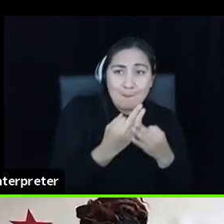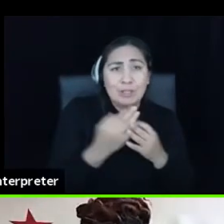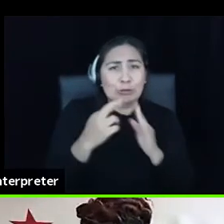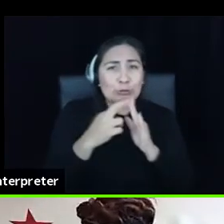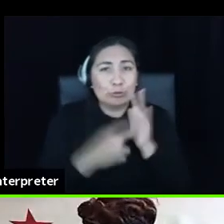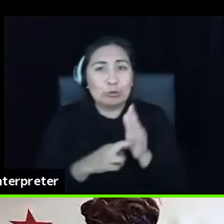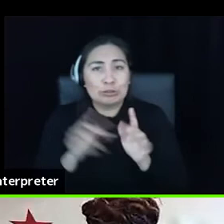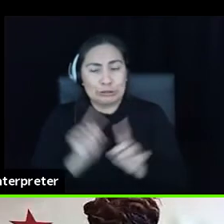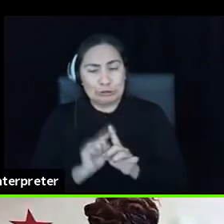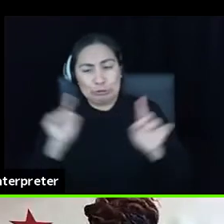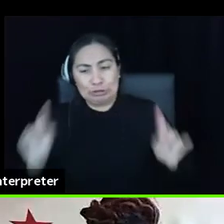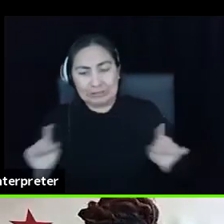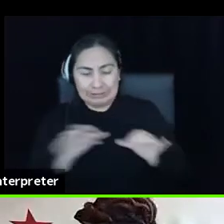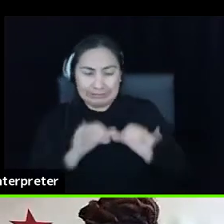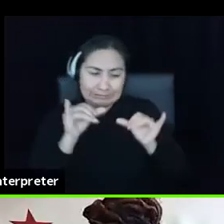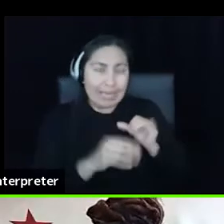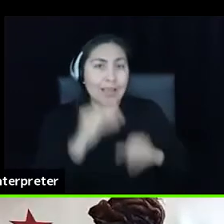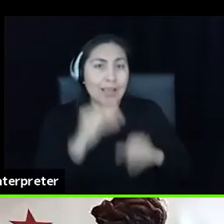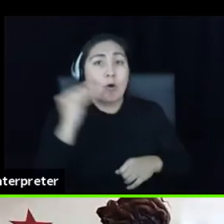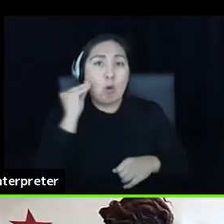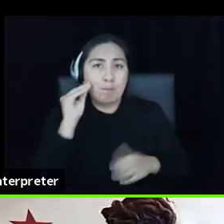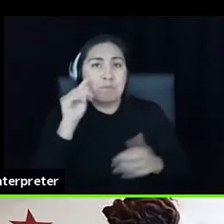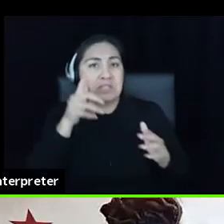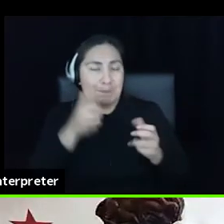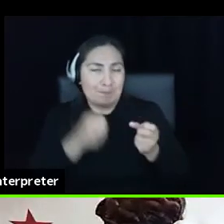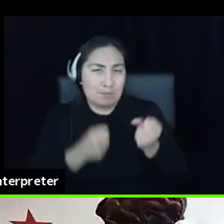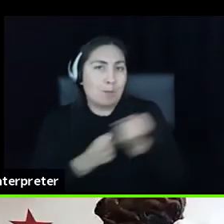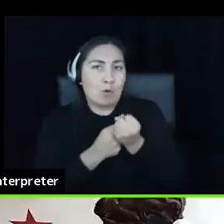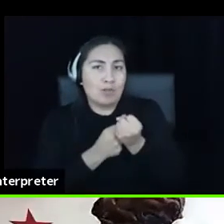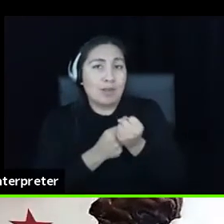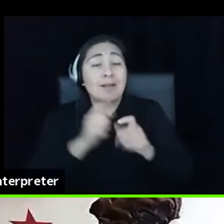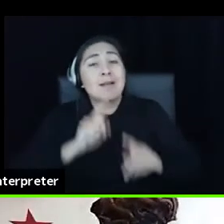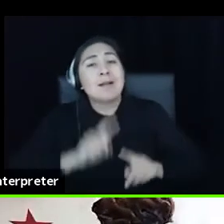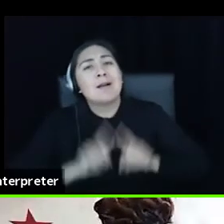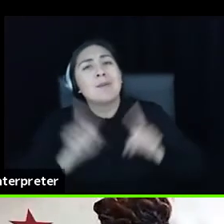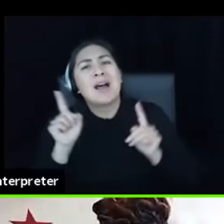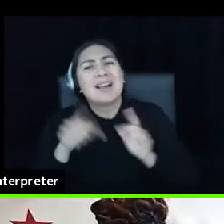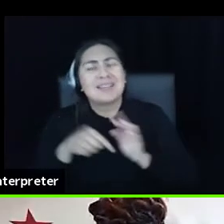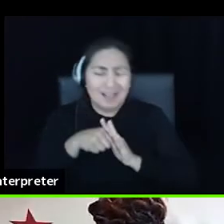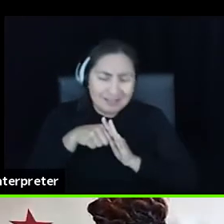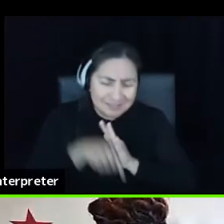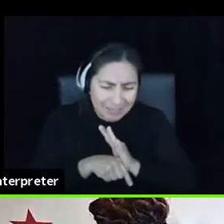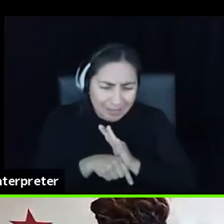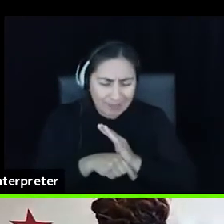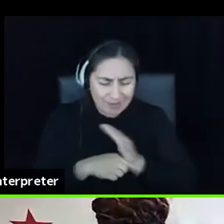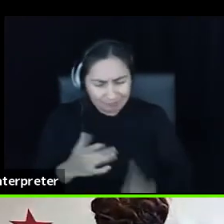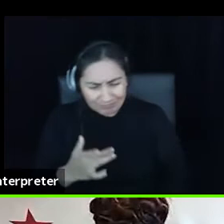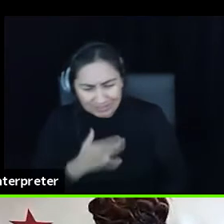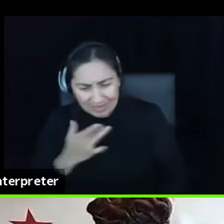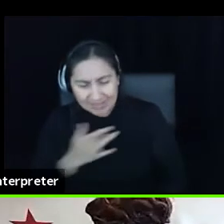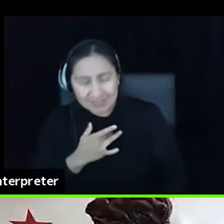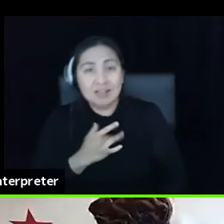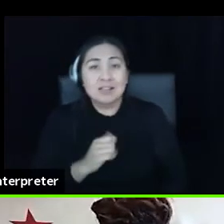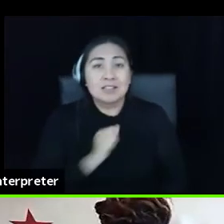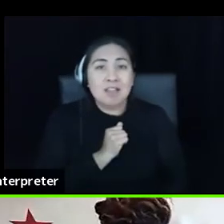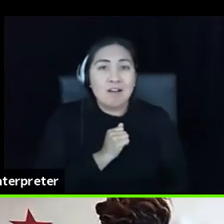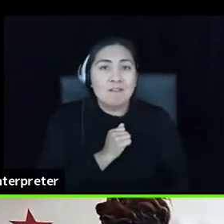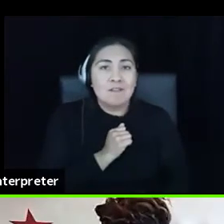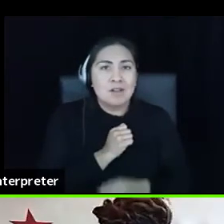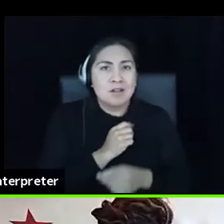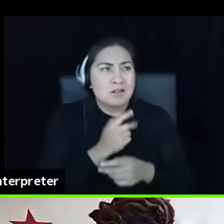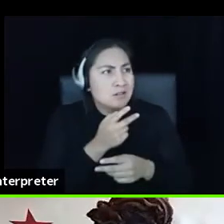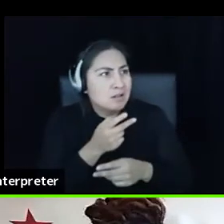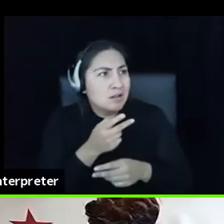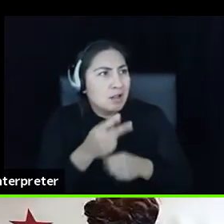and stay-at-home orders seem to support that. But this deep sense of self-preservation at the peril of others can